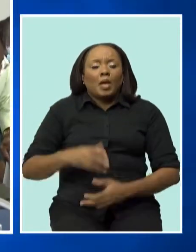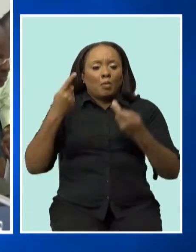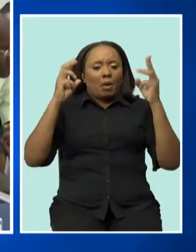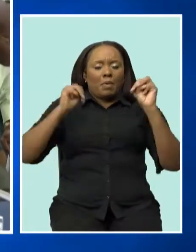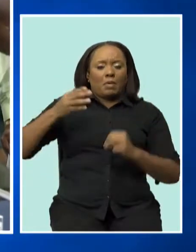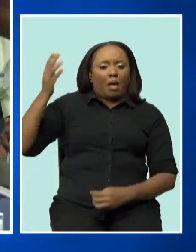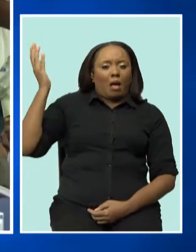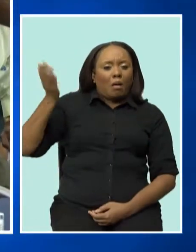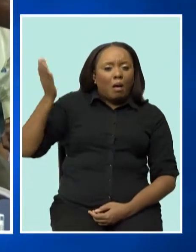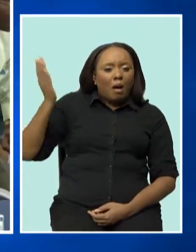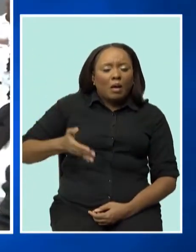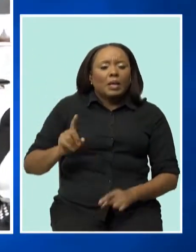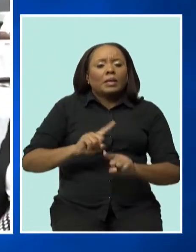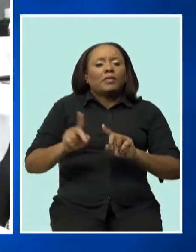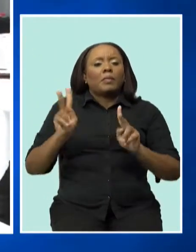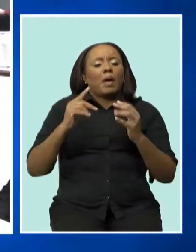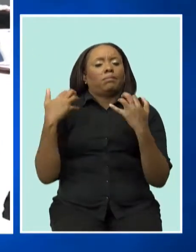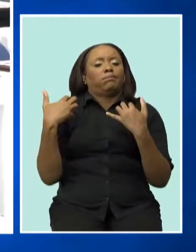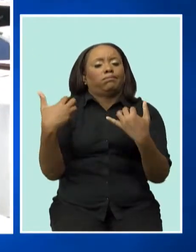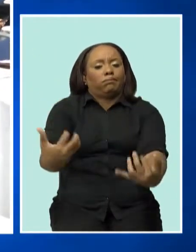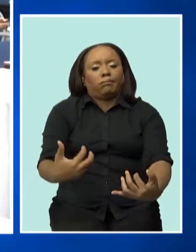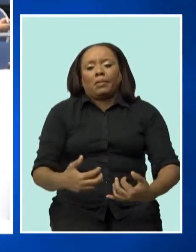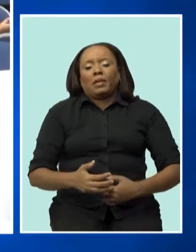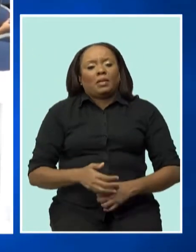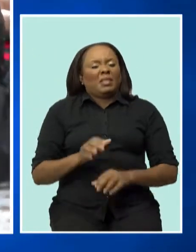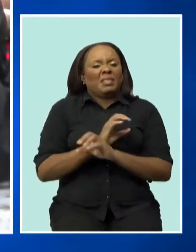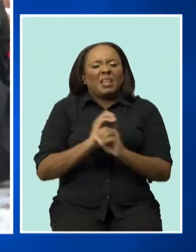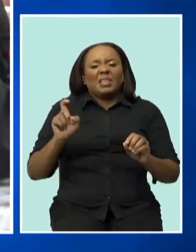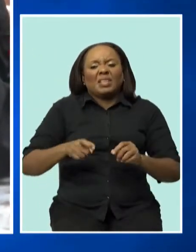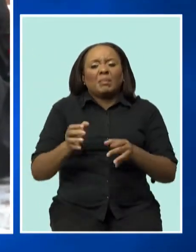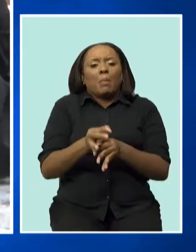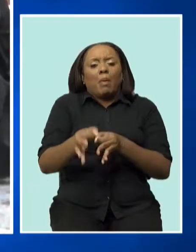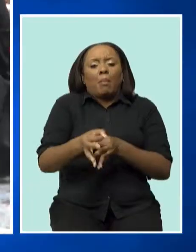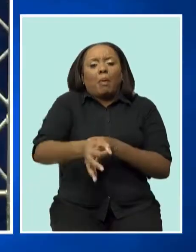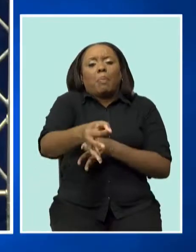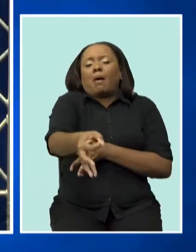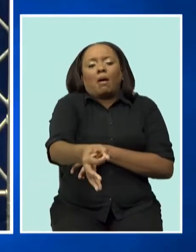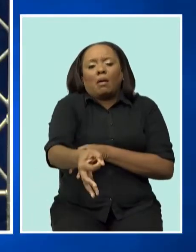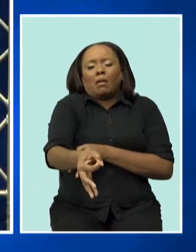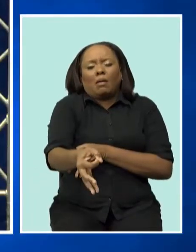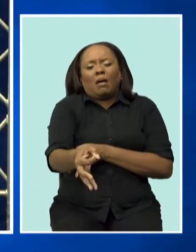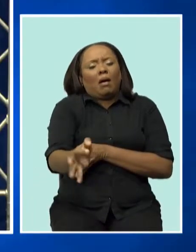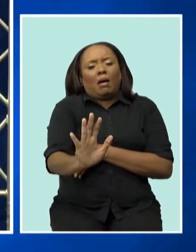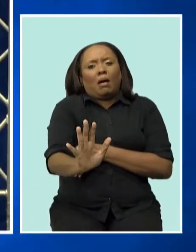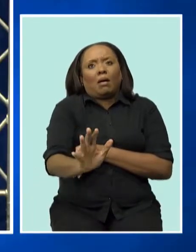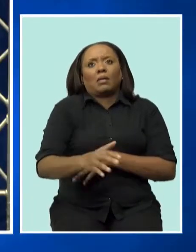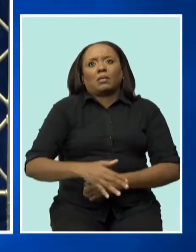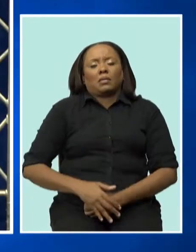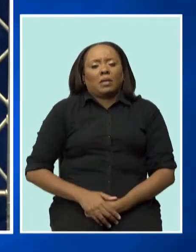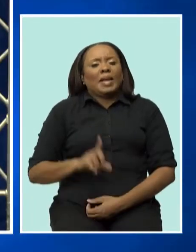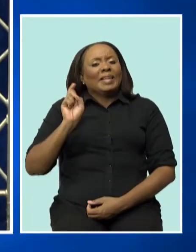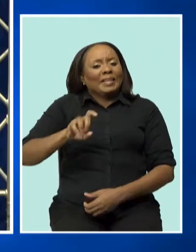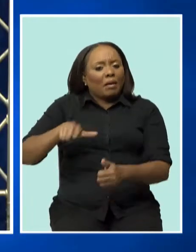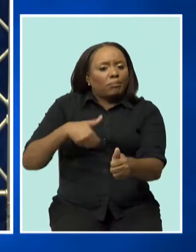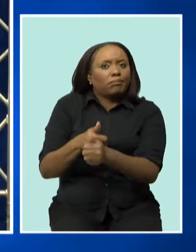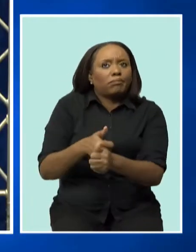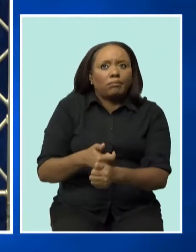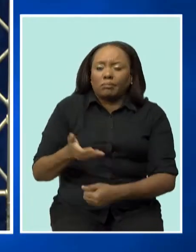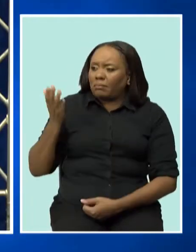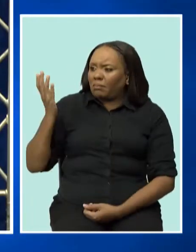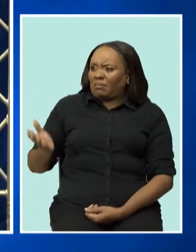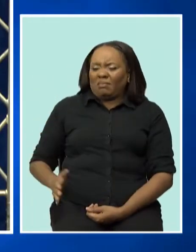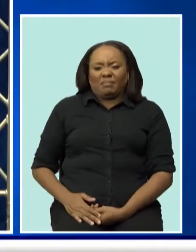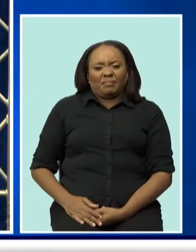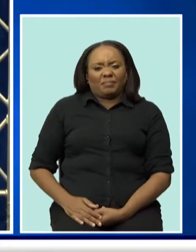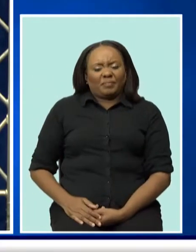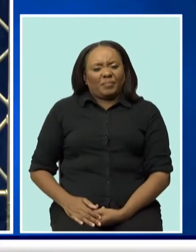and stakeholders that nothing should be holding up the system. You cannot tell me that a court can't